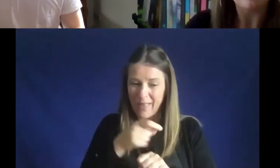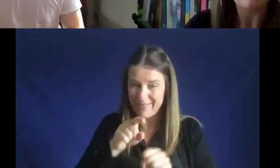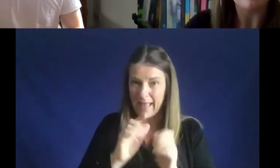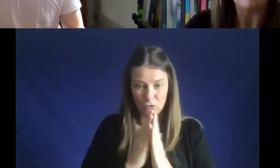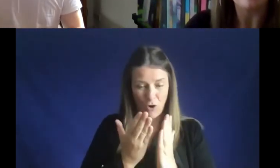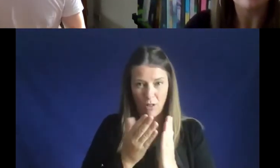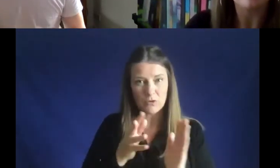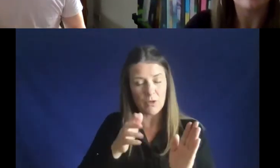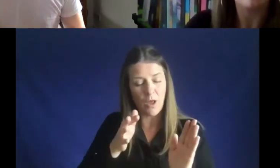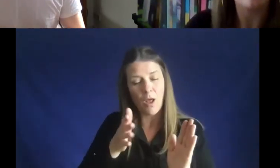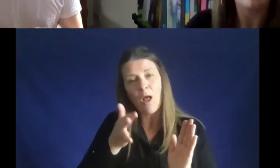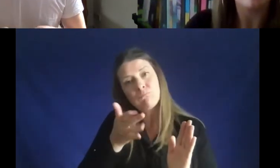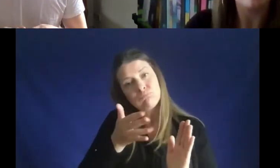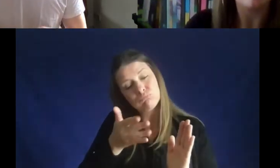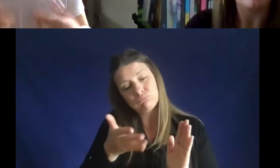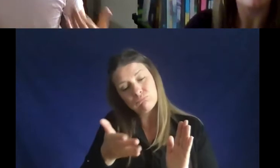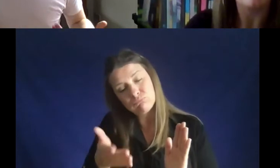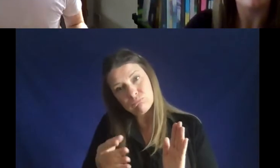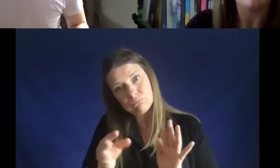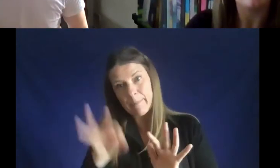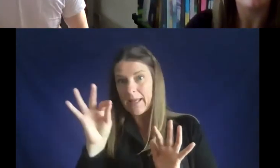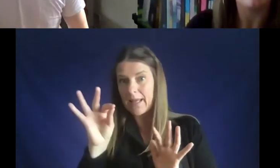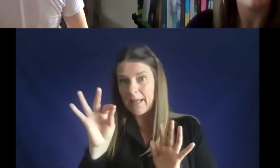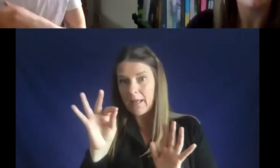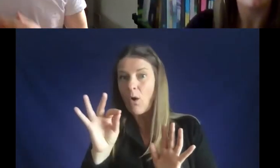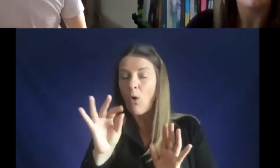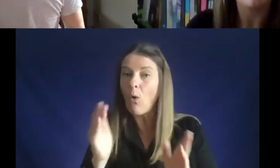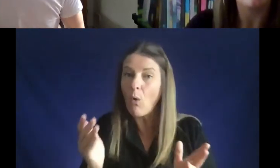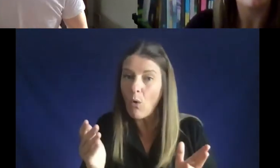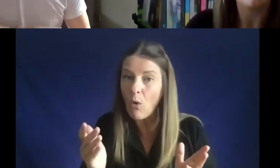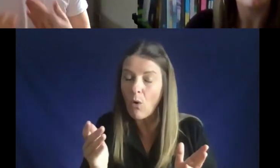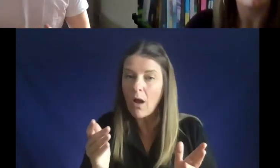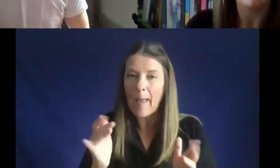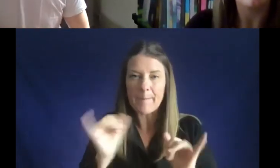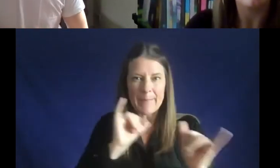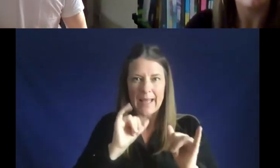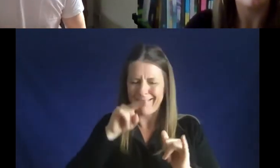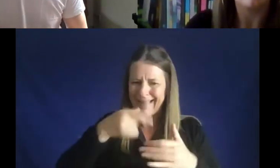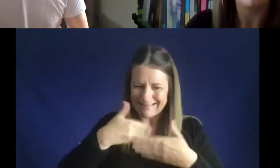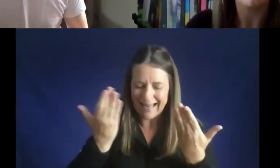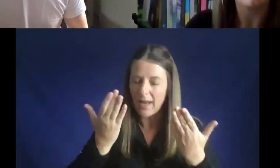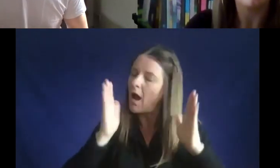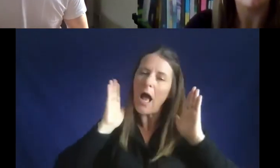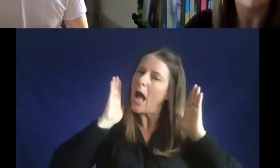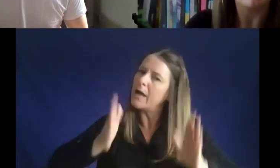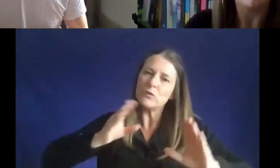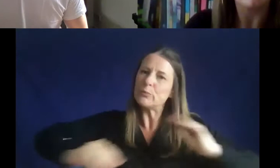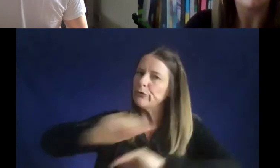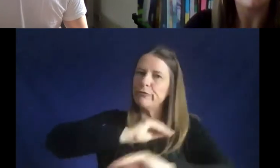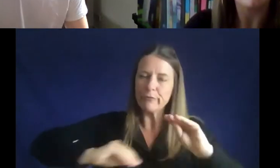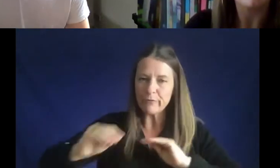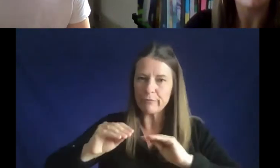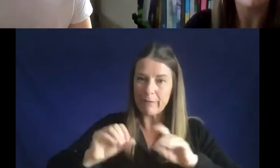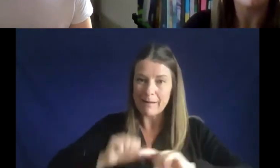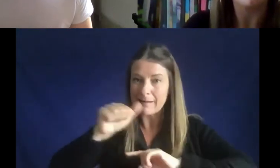one, and you can just do it, or you can think, I need to move, or I need to write, and you can just go and do it. And